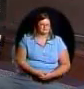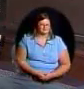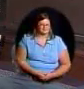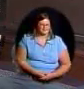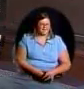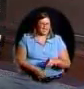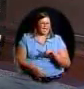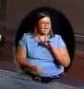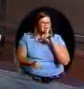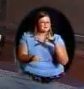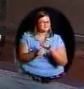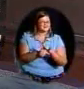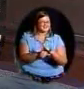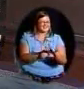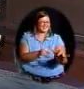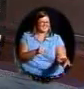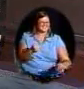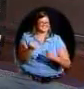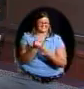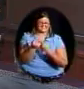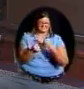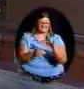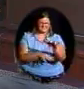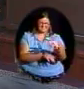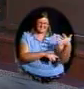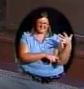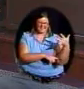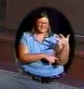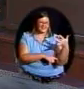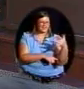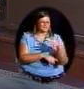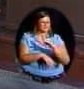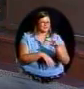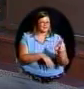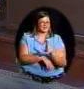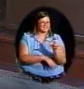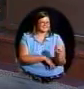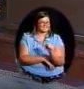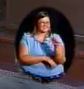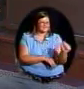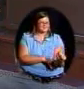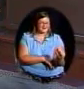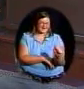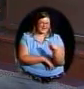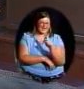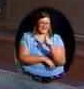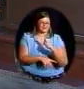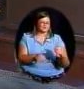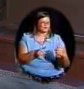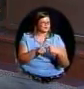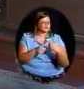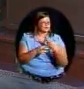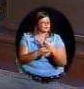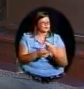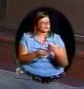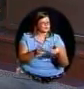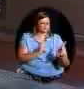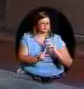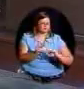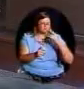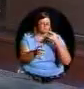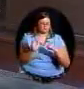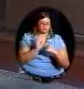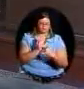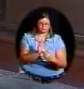I pledge allegiance to the flag of the United States of America and to the republic for which it